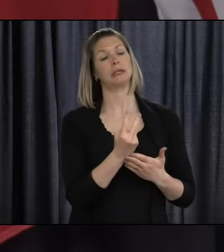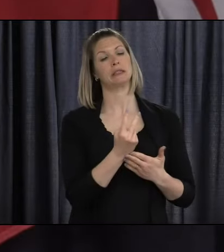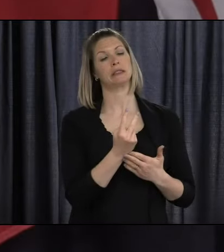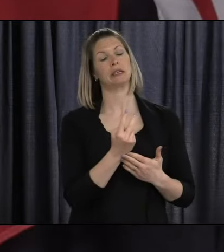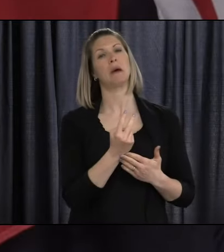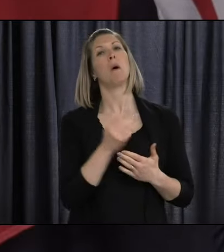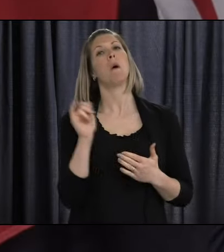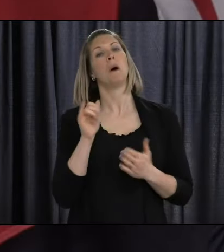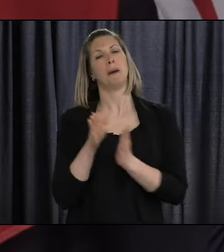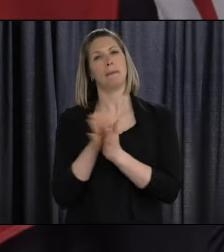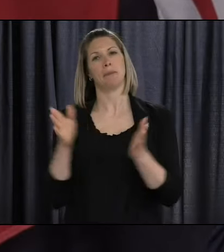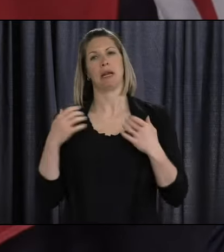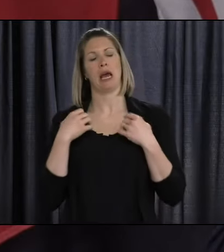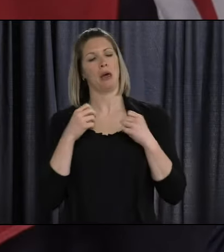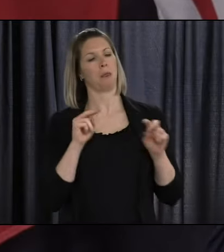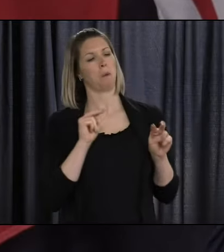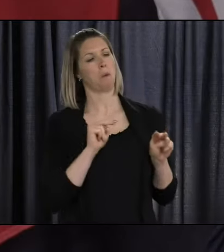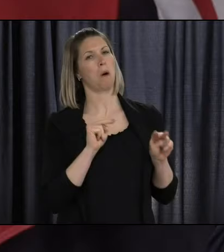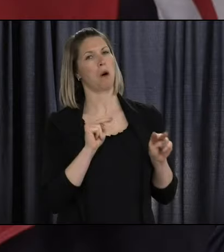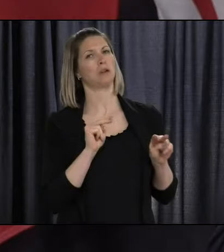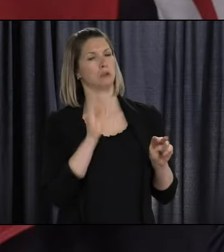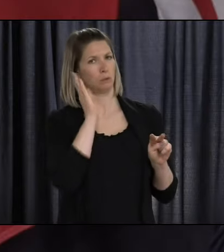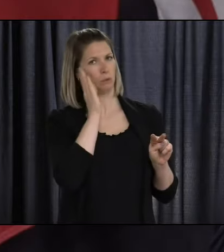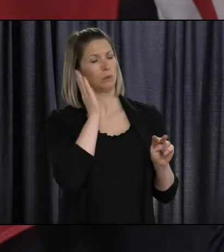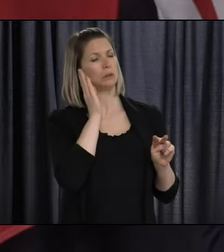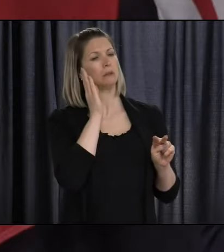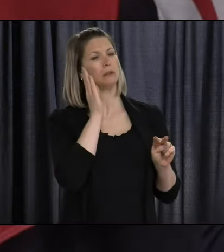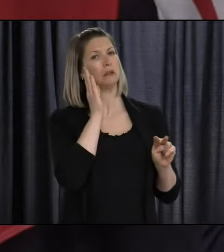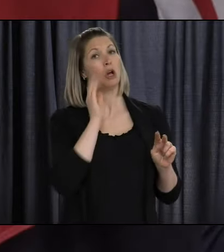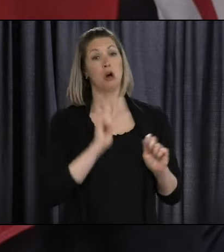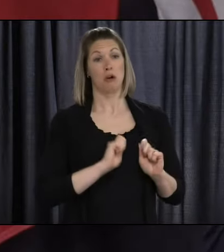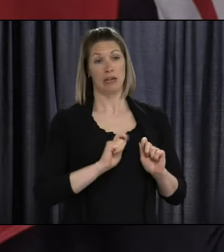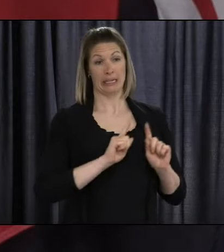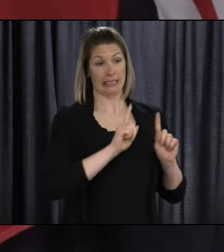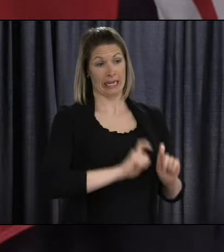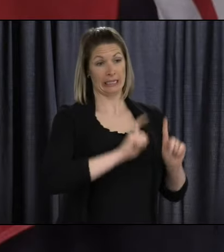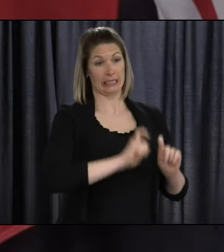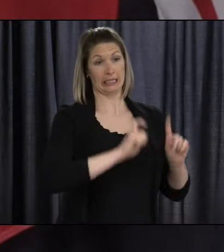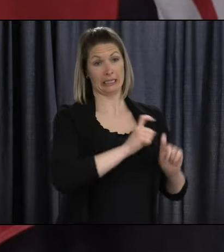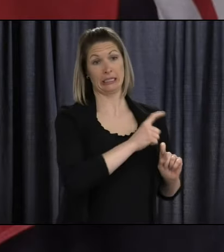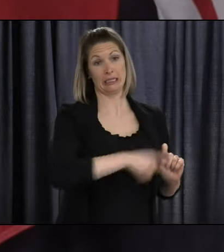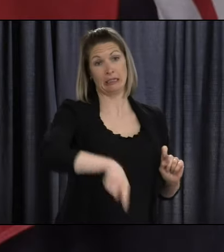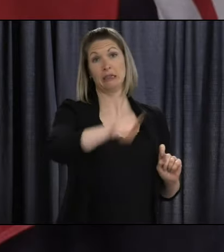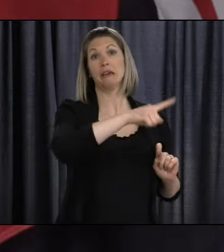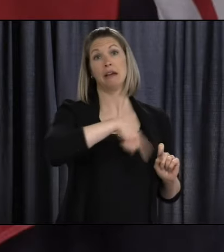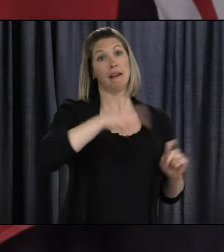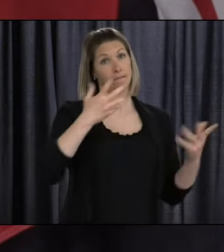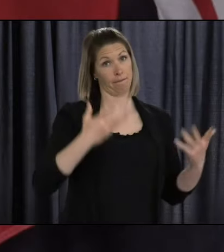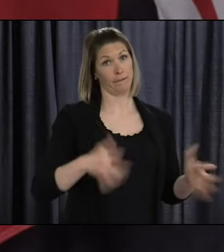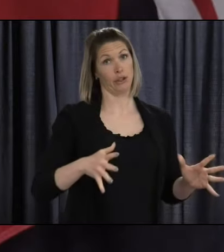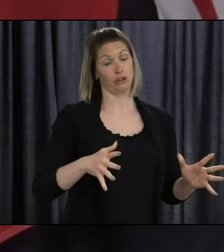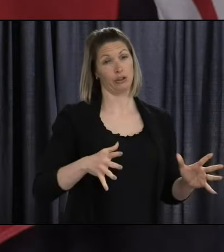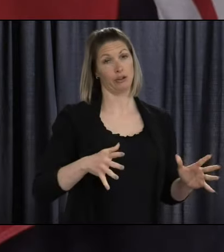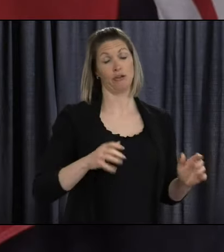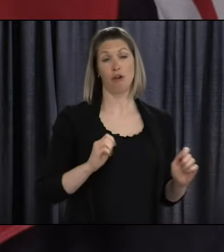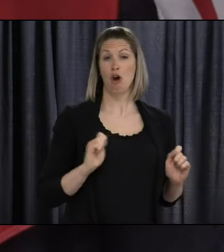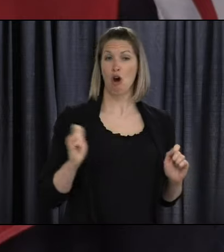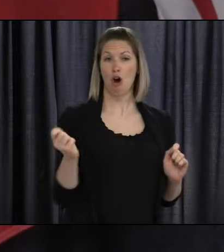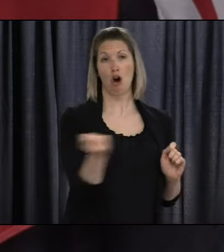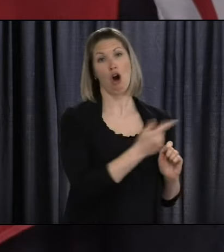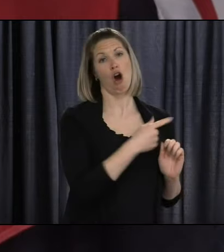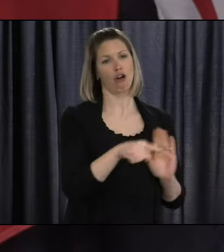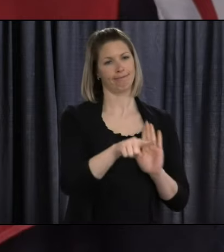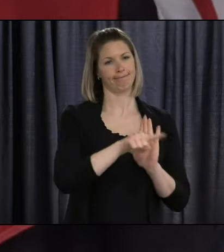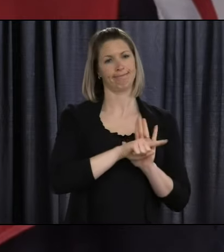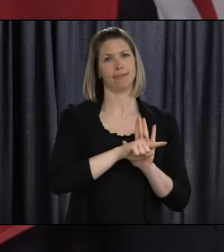symptoms are being monitored. They have been all tested, and none of them has come back to be positive, so